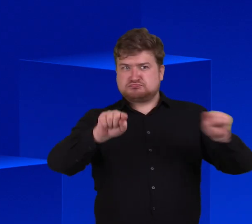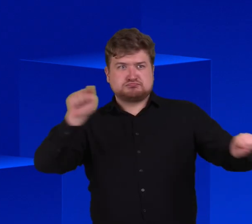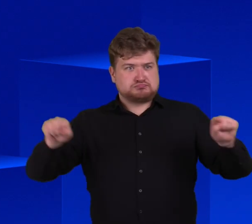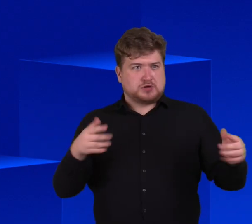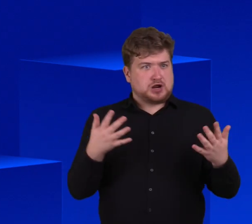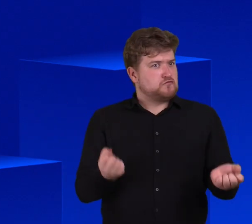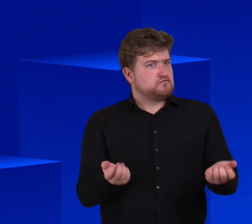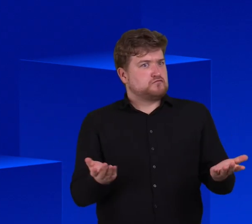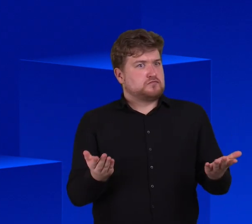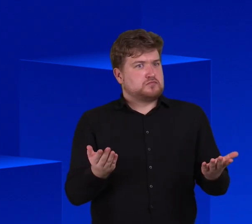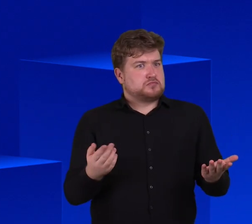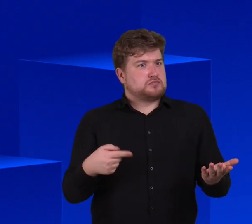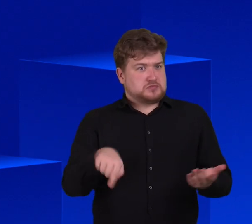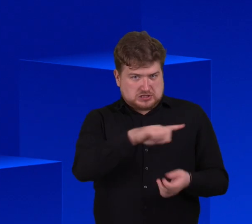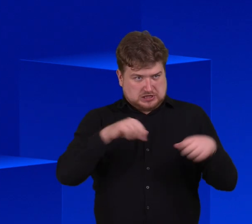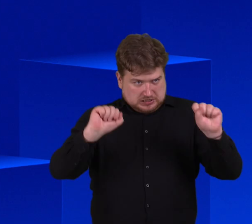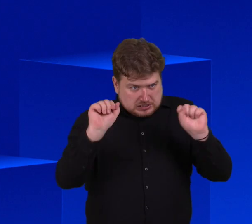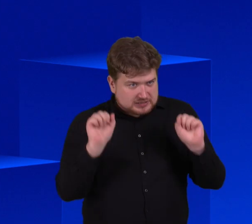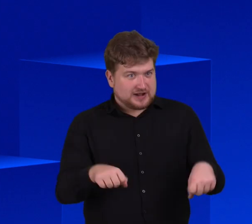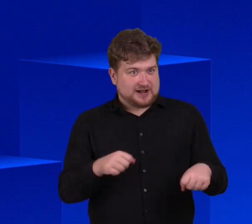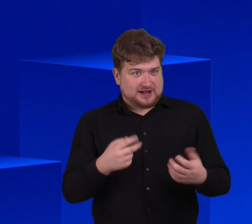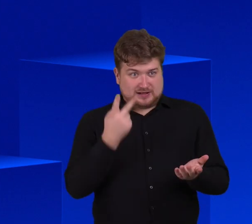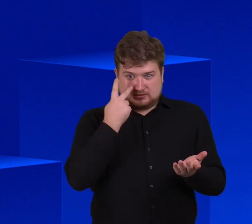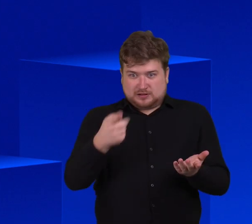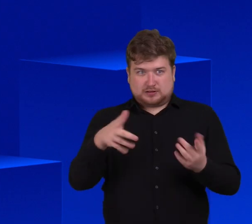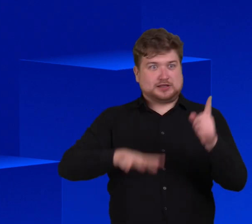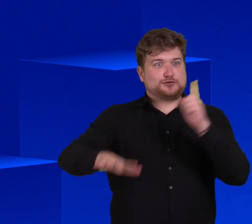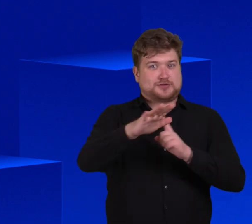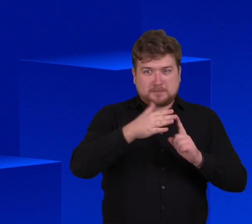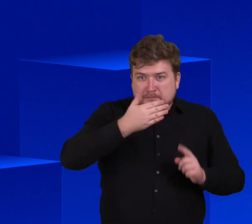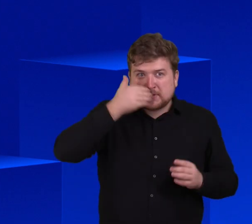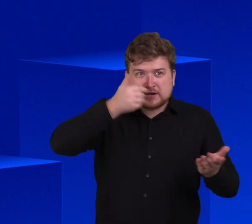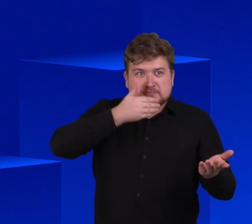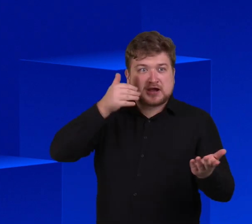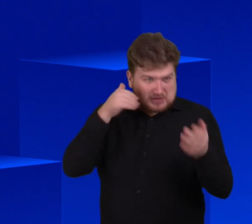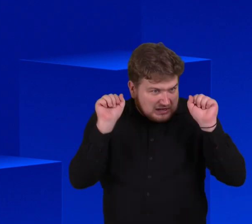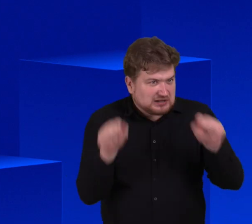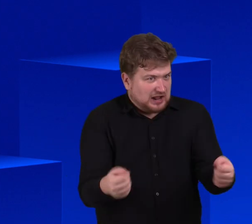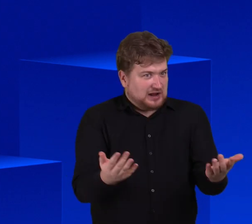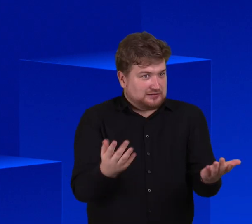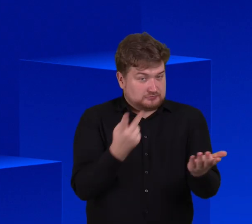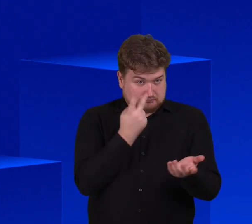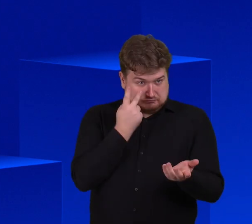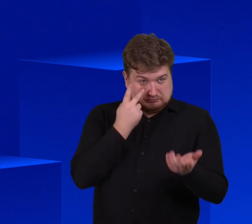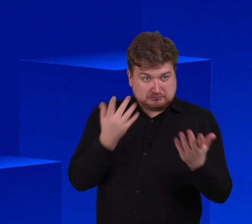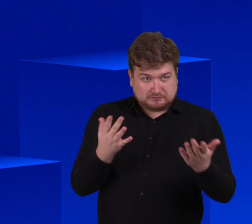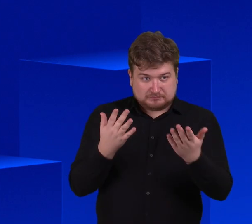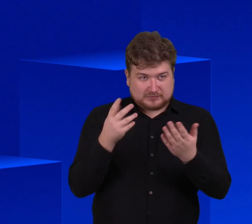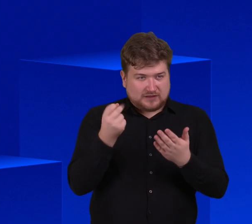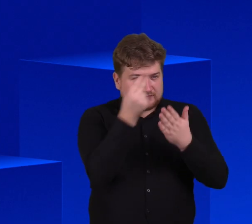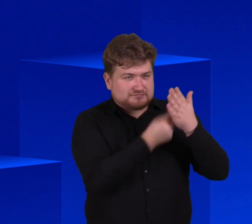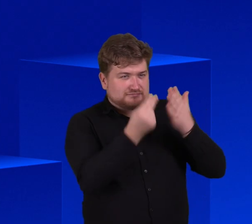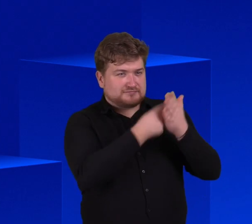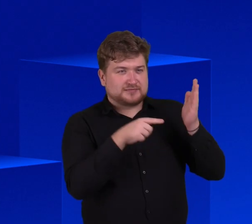situation. This is a GIF animation, so hopefully you see some changes on the screen as well, where again the effects of